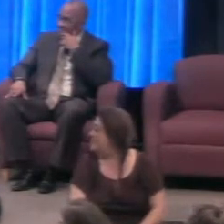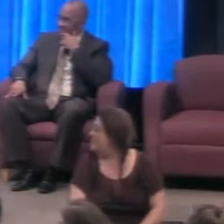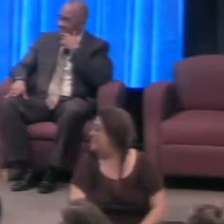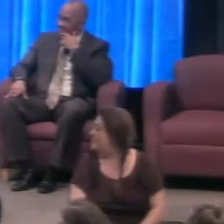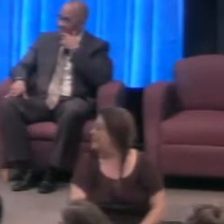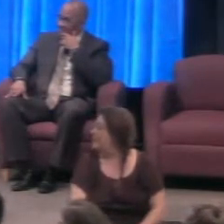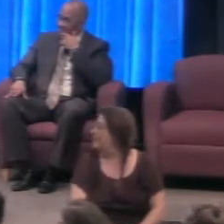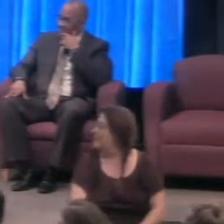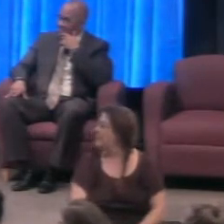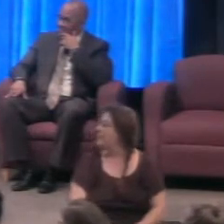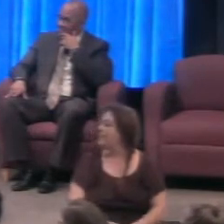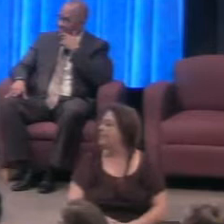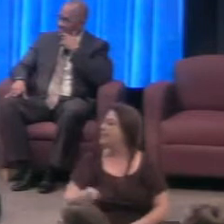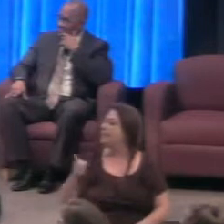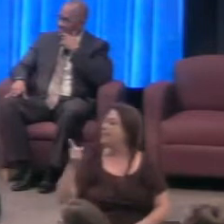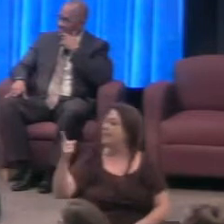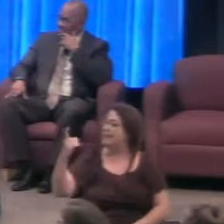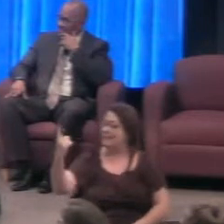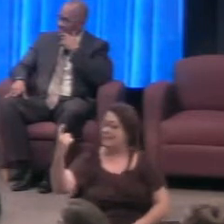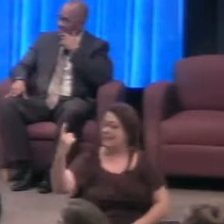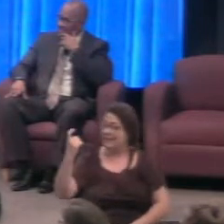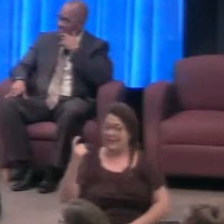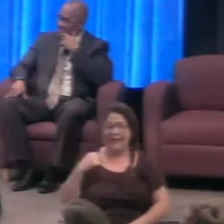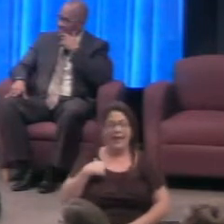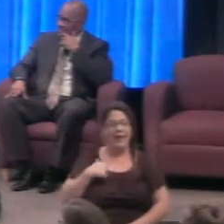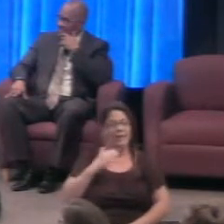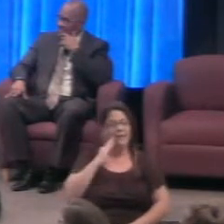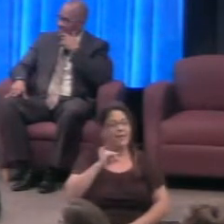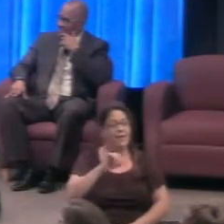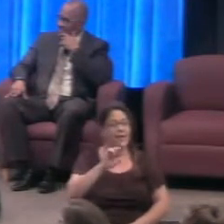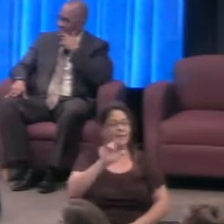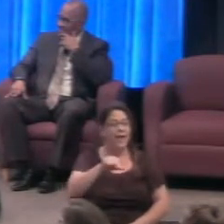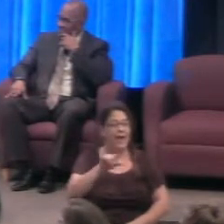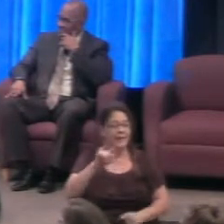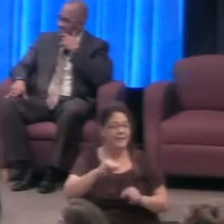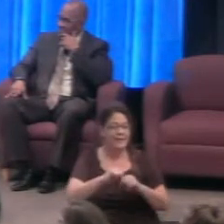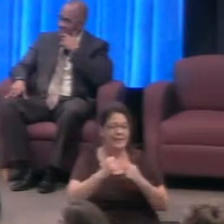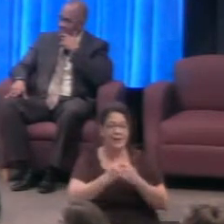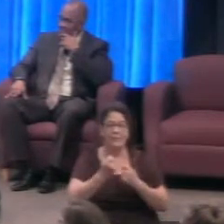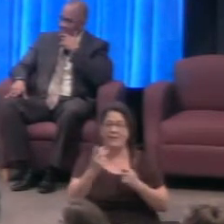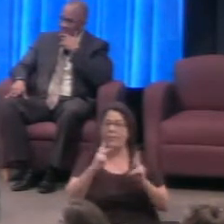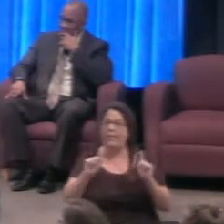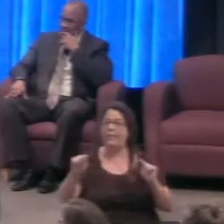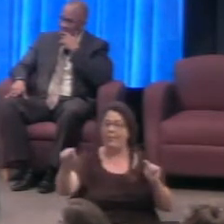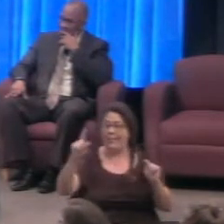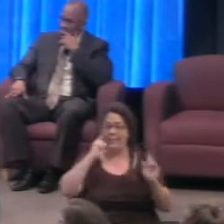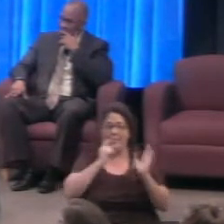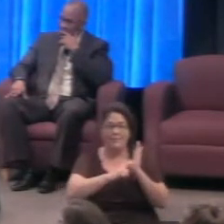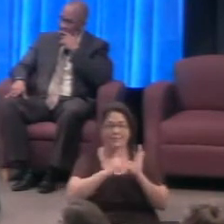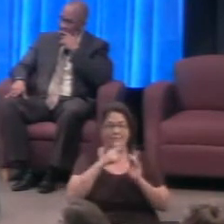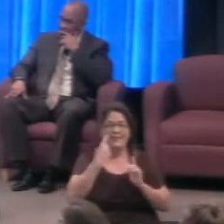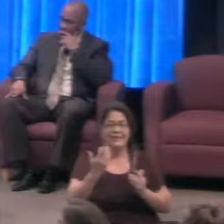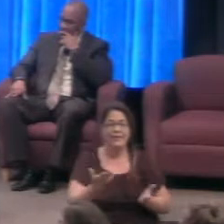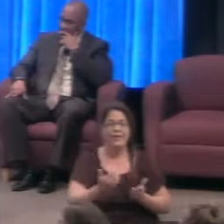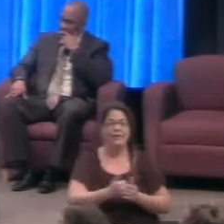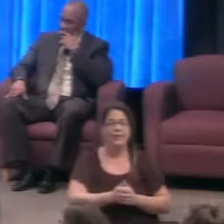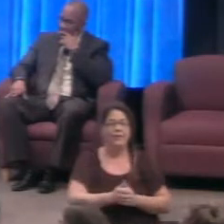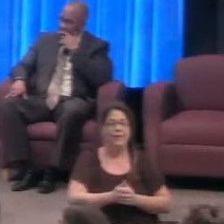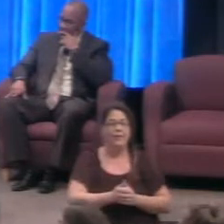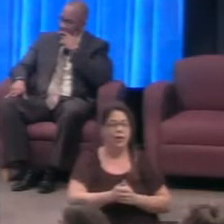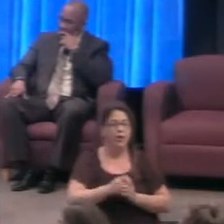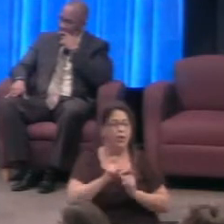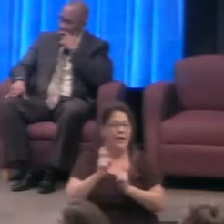And as Mr. Munger is making his way, the Iraq team, I know there are several of you here, you're giving that country a